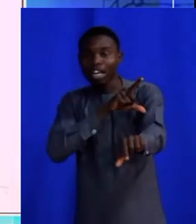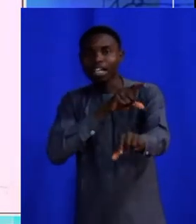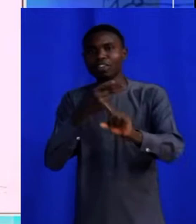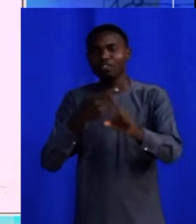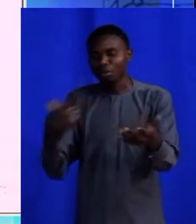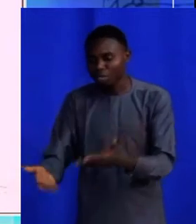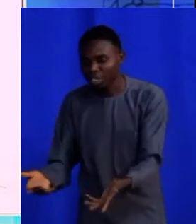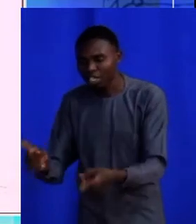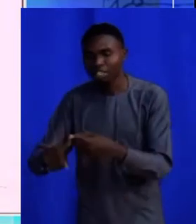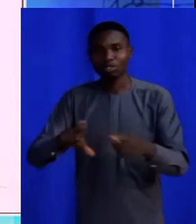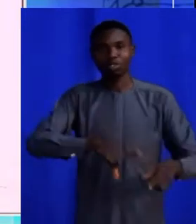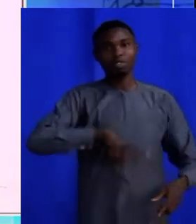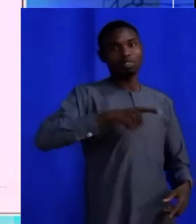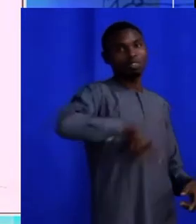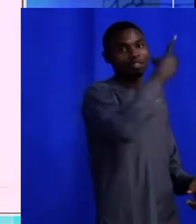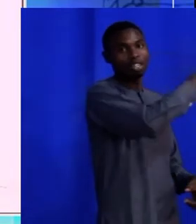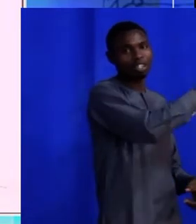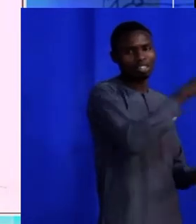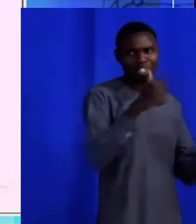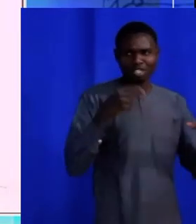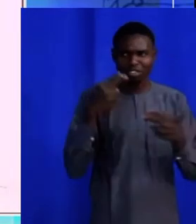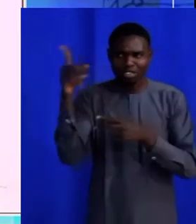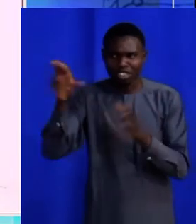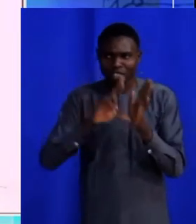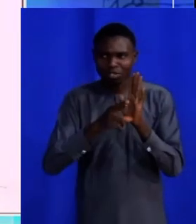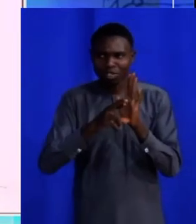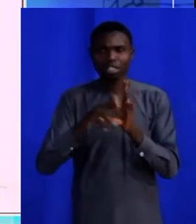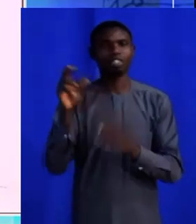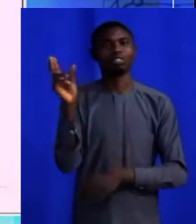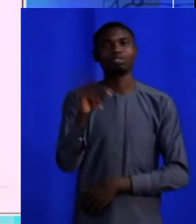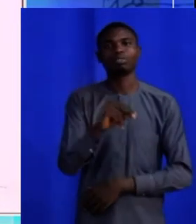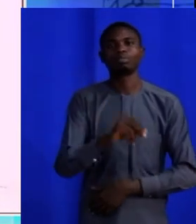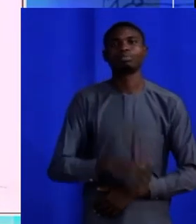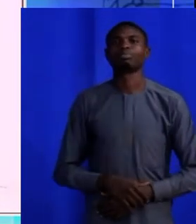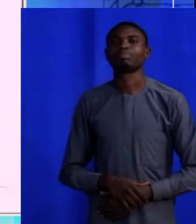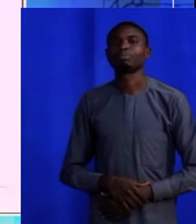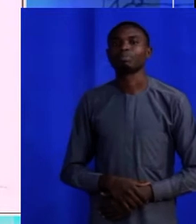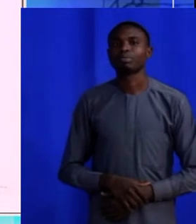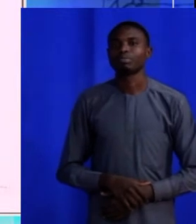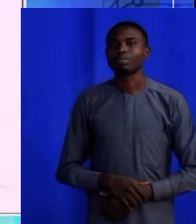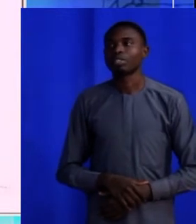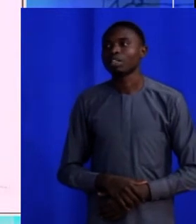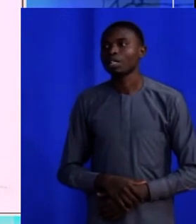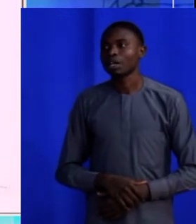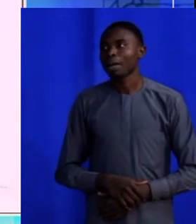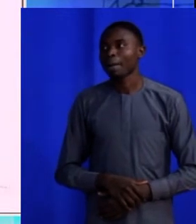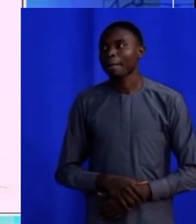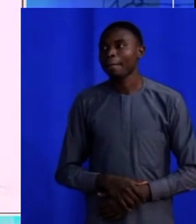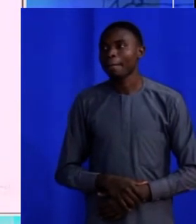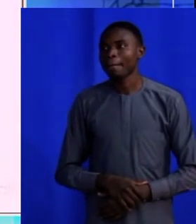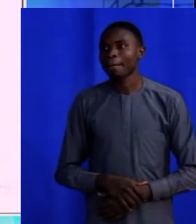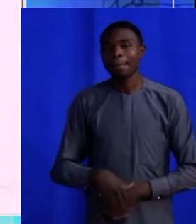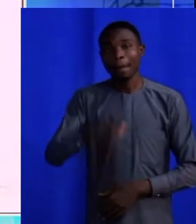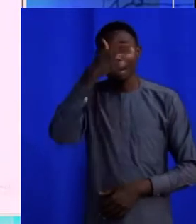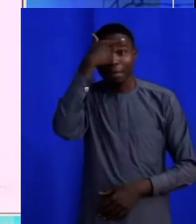eats grains or food made from grains, and as well as